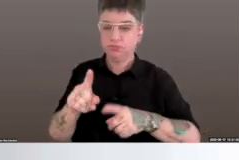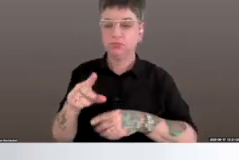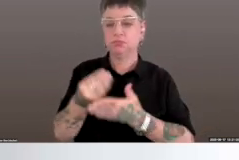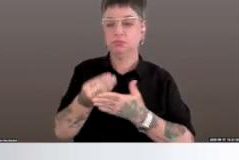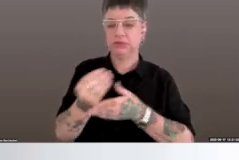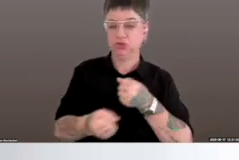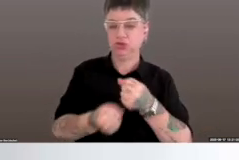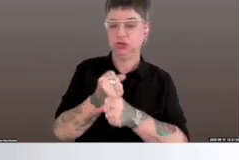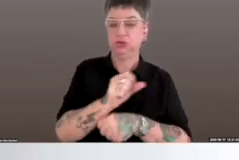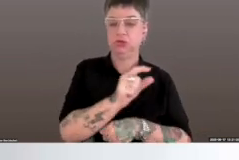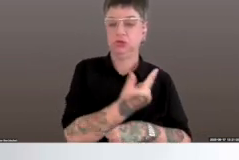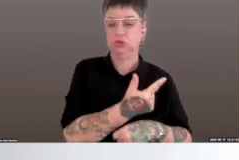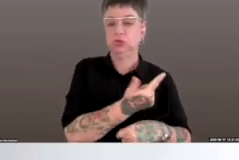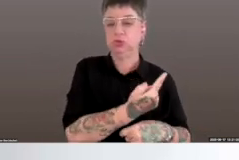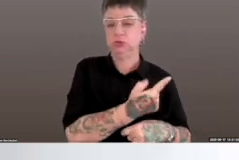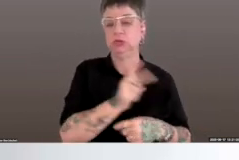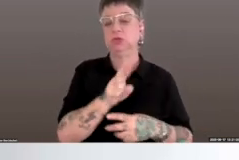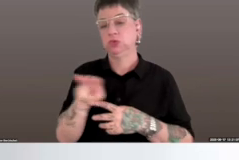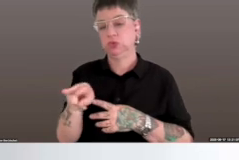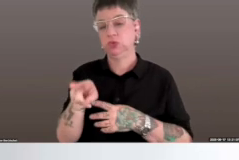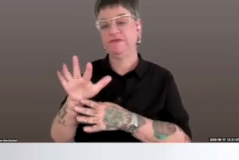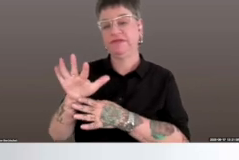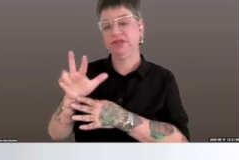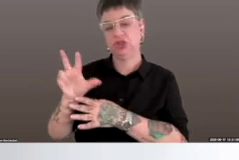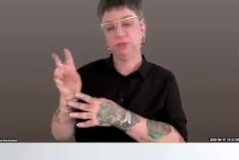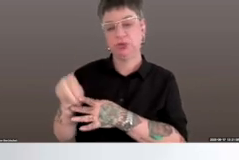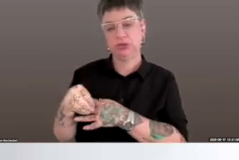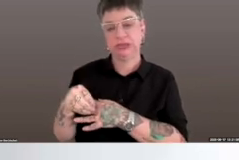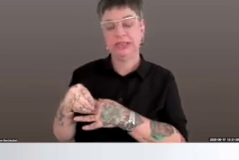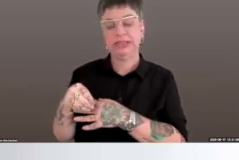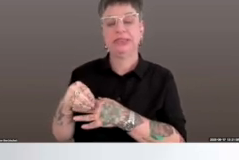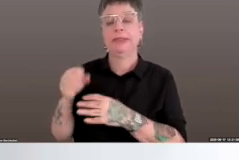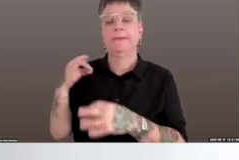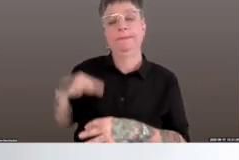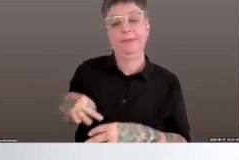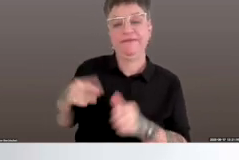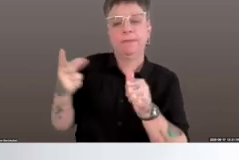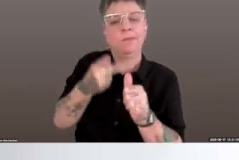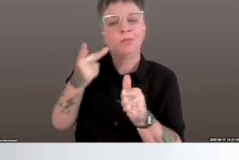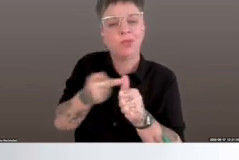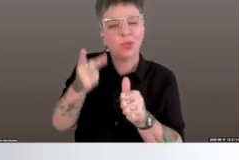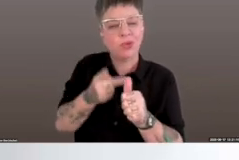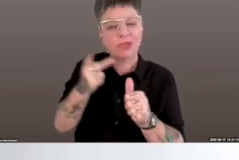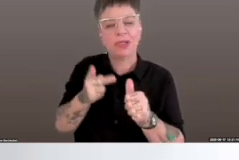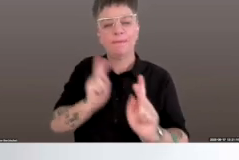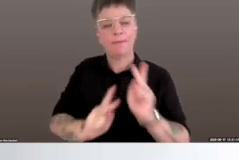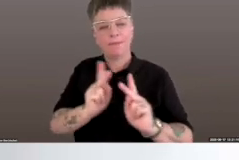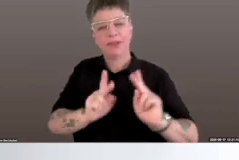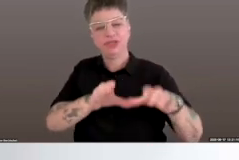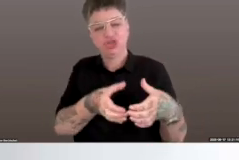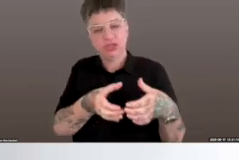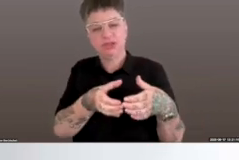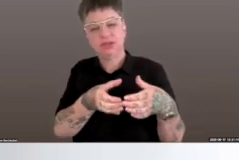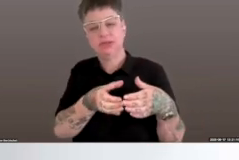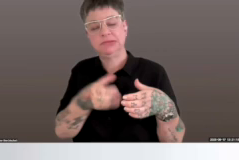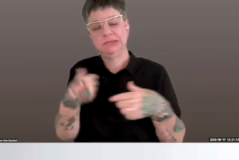2021-22, 53% of funds benefited priority populations. And for the